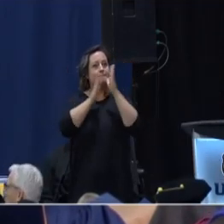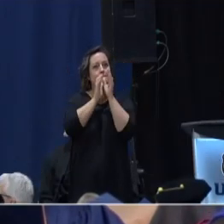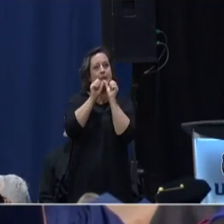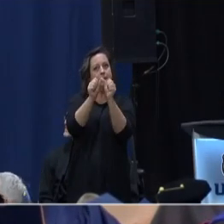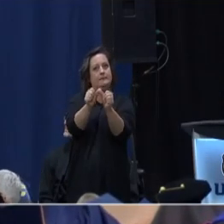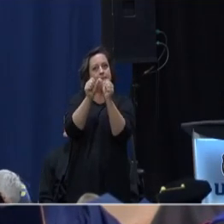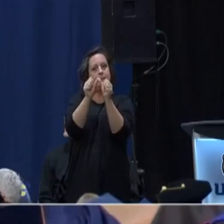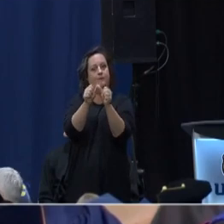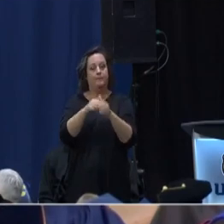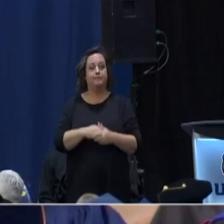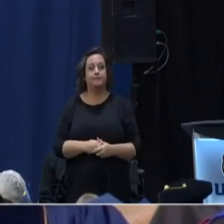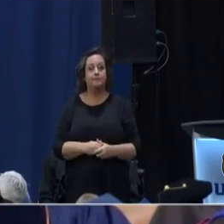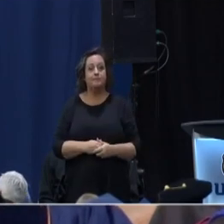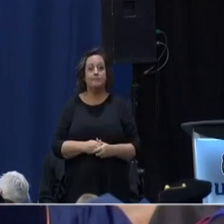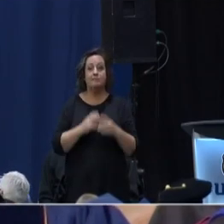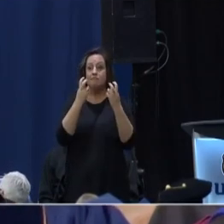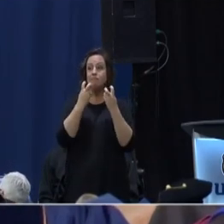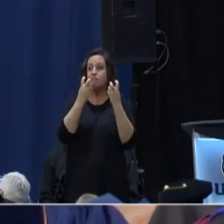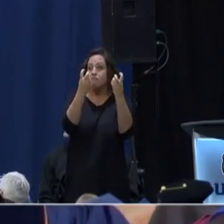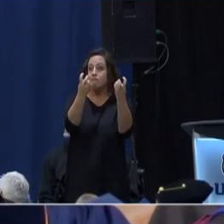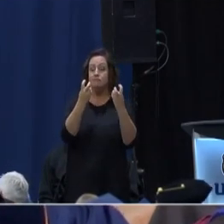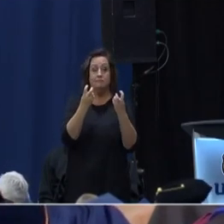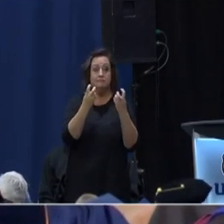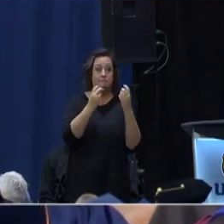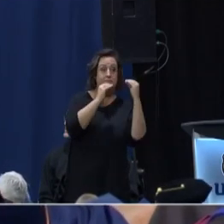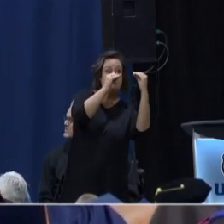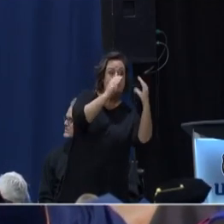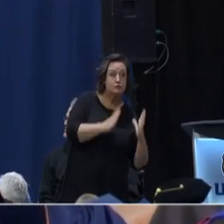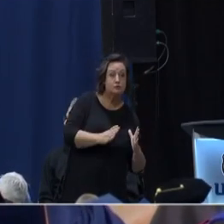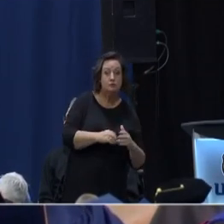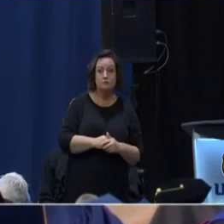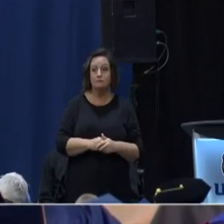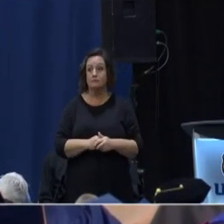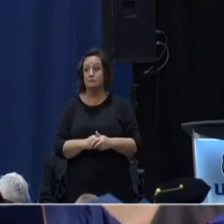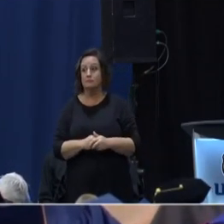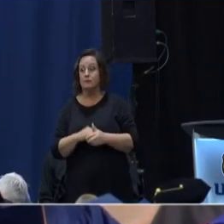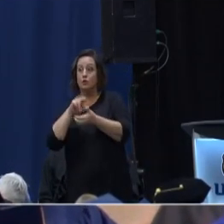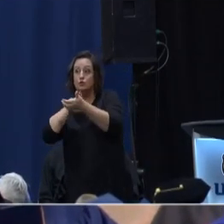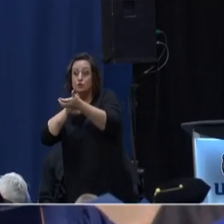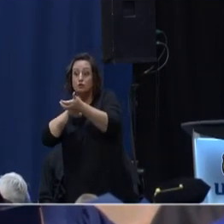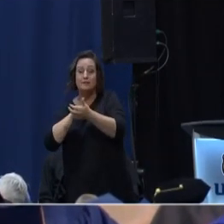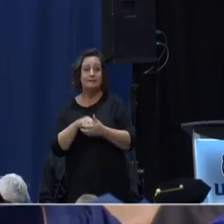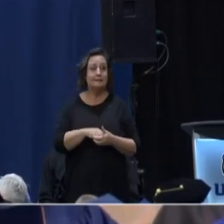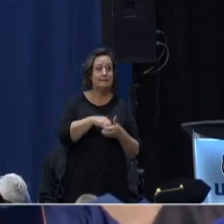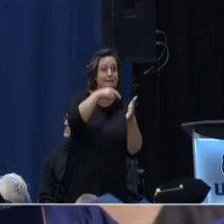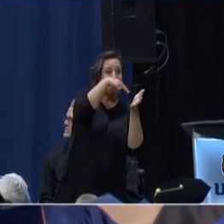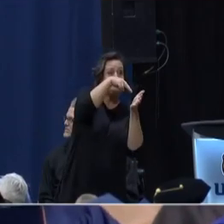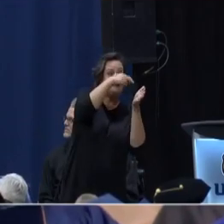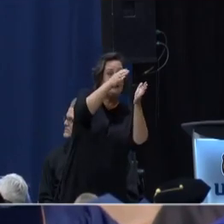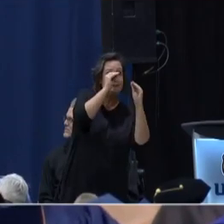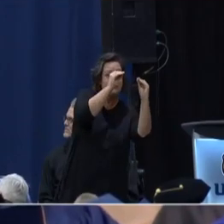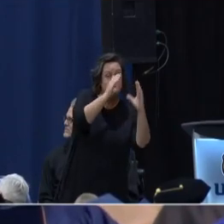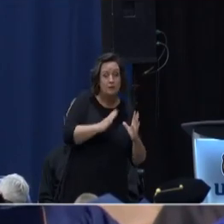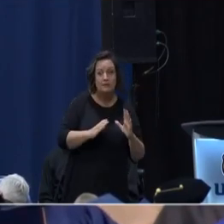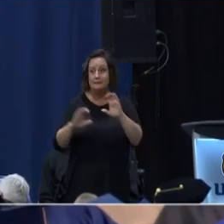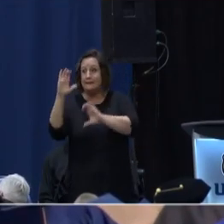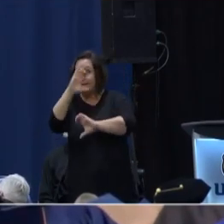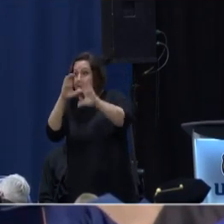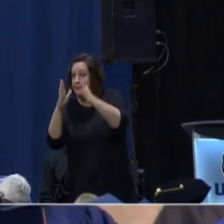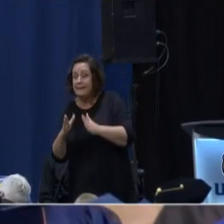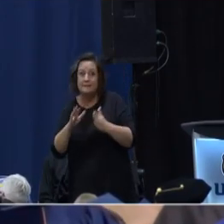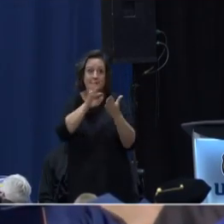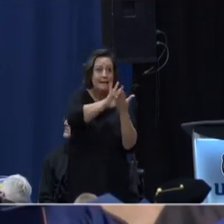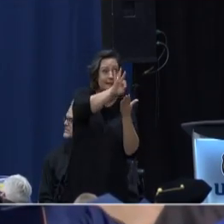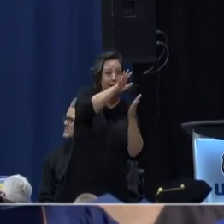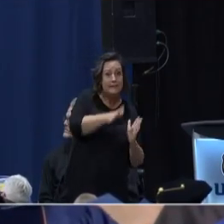Some of us sitting here are teachers, some are professors, some are nurses, dance instructors, chemists,